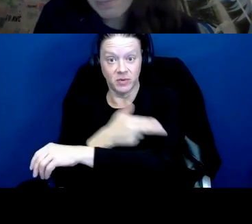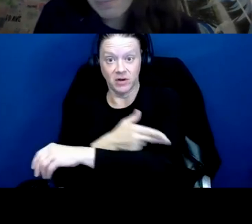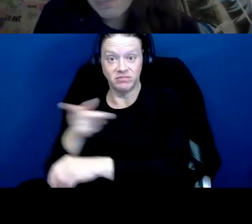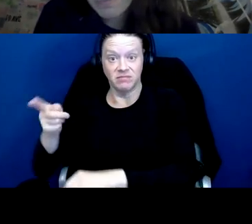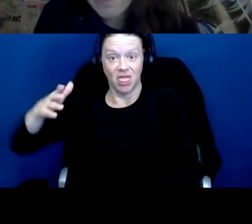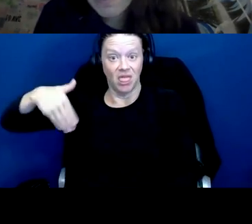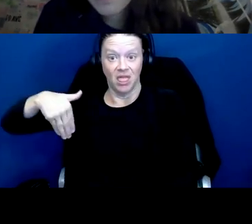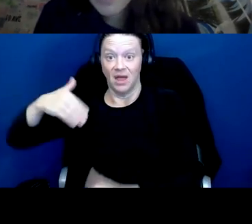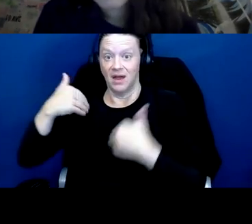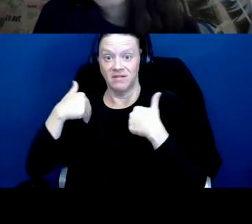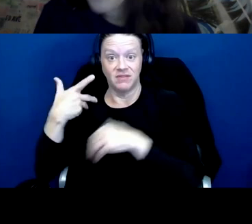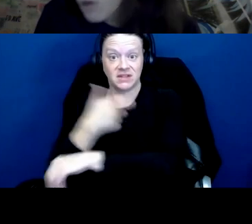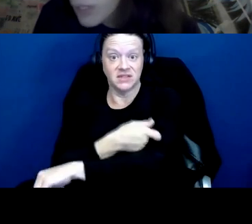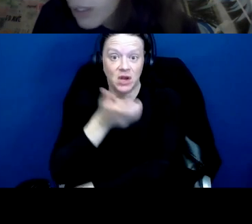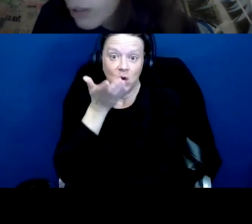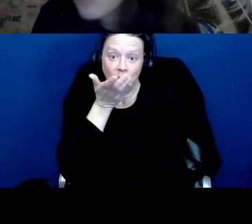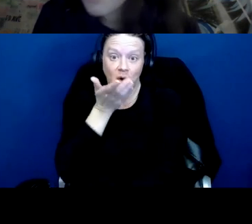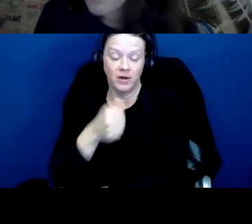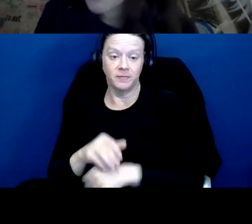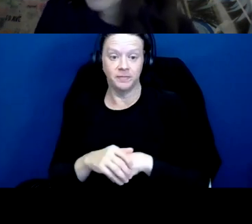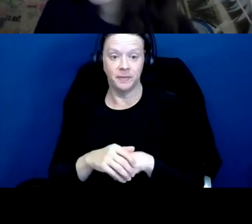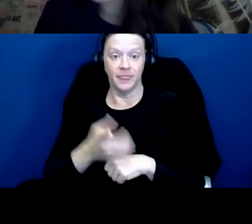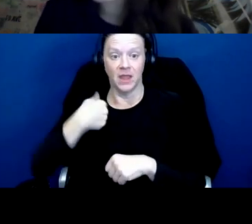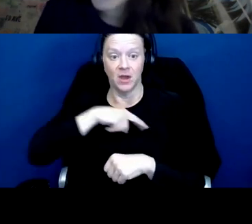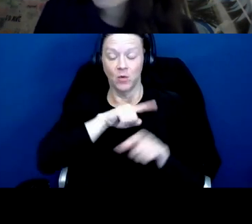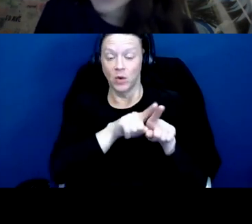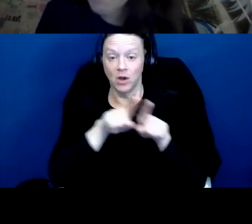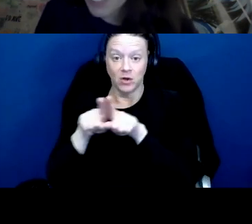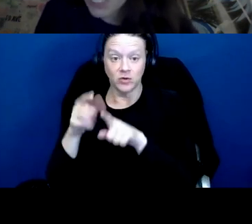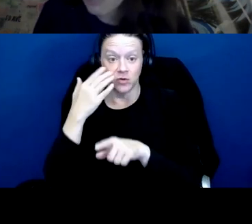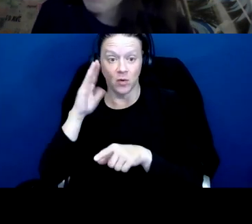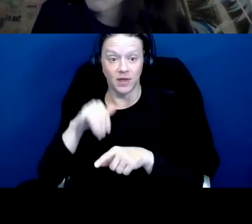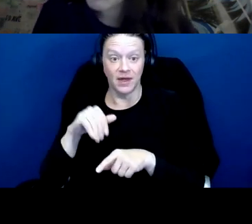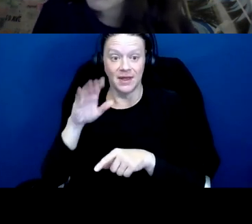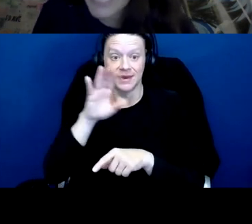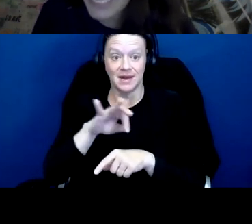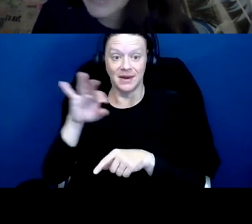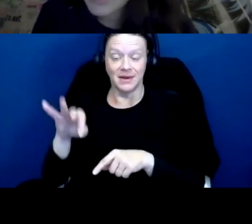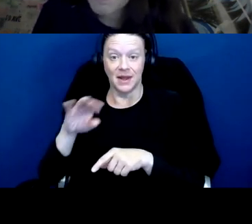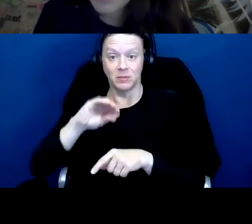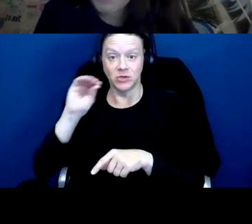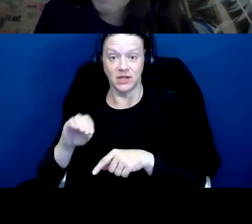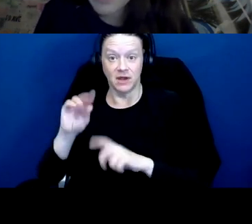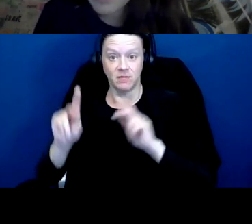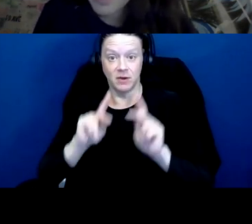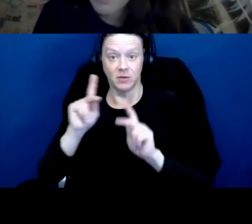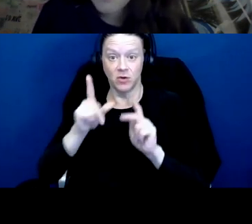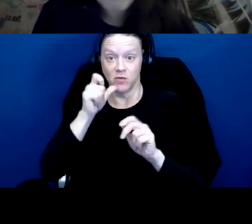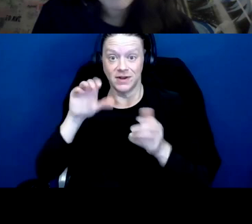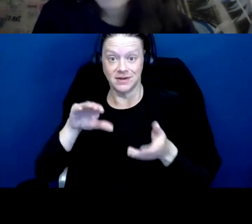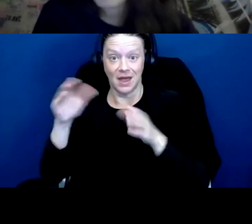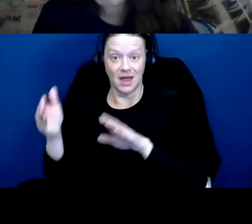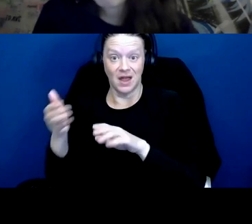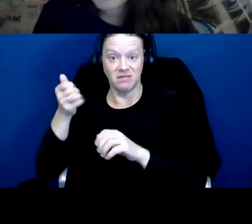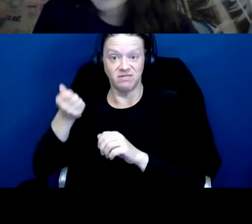vaccinated. What we also know is that 99% of people who died in the past few months